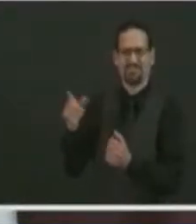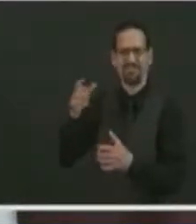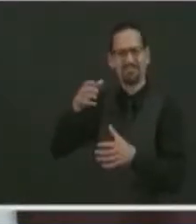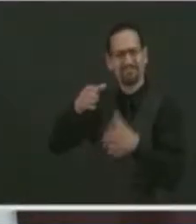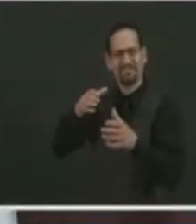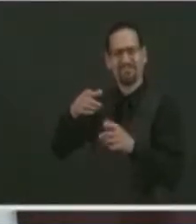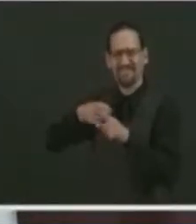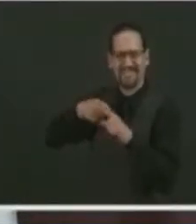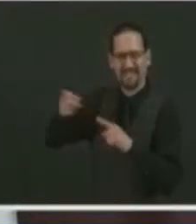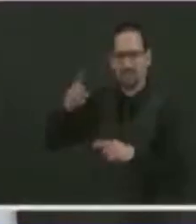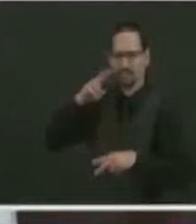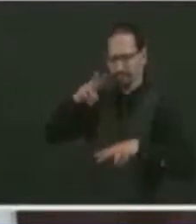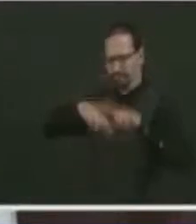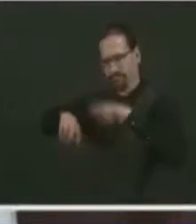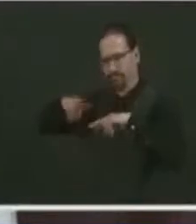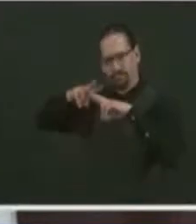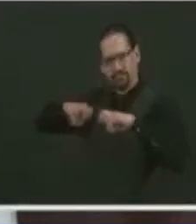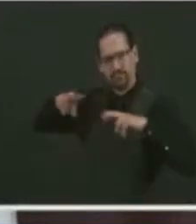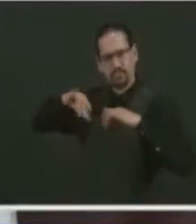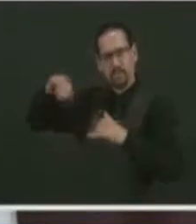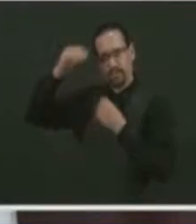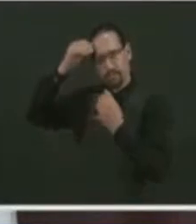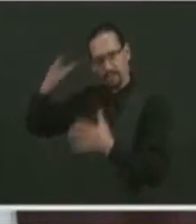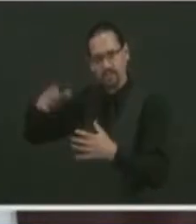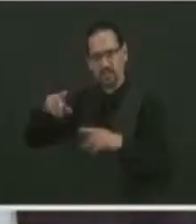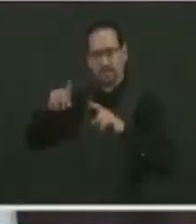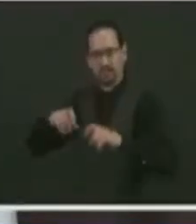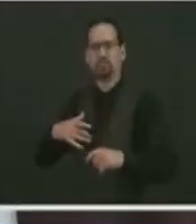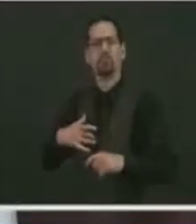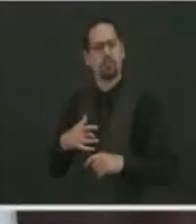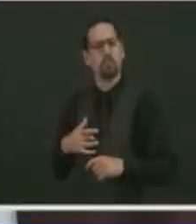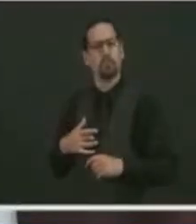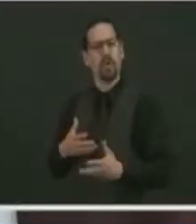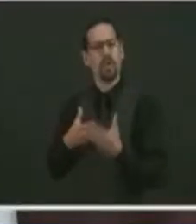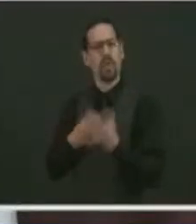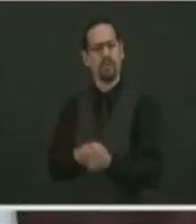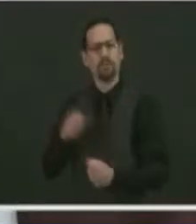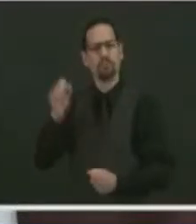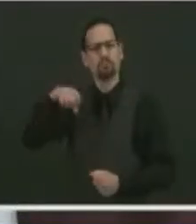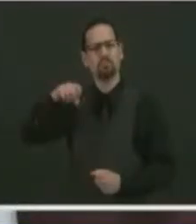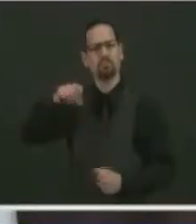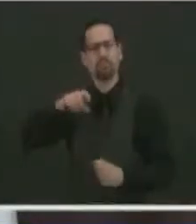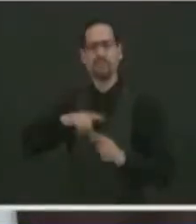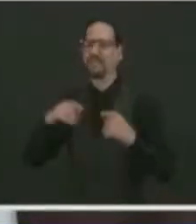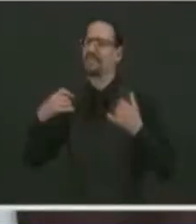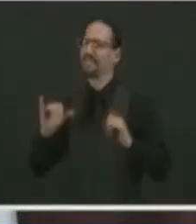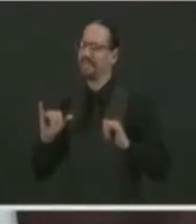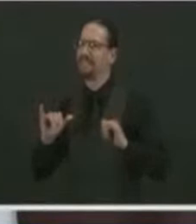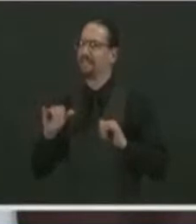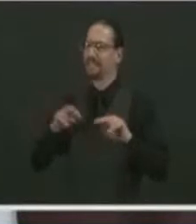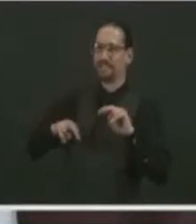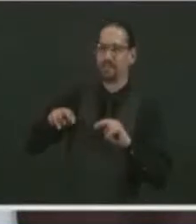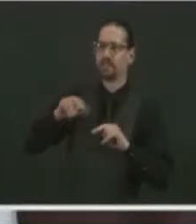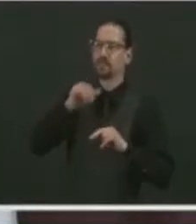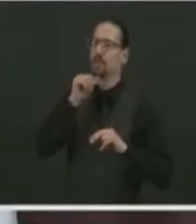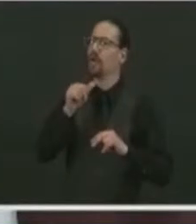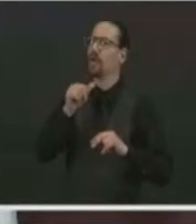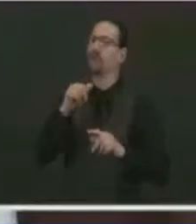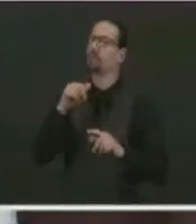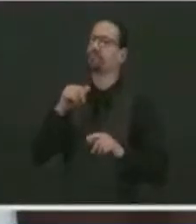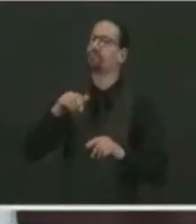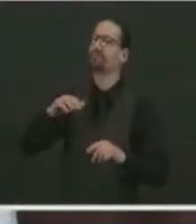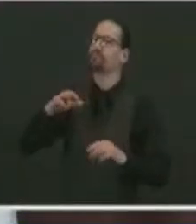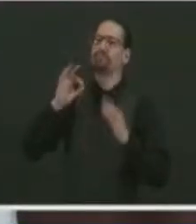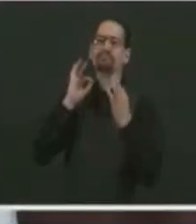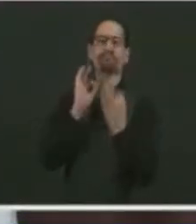are getting about the test, but stand very strong and clear in saying it is not yet enough for